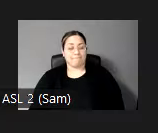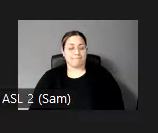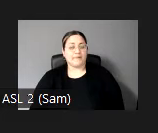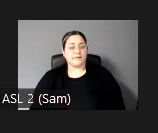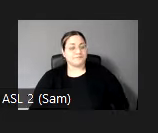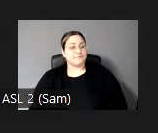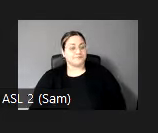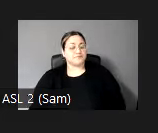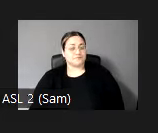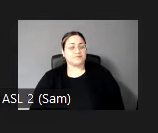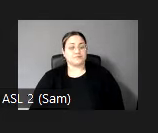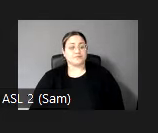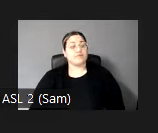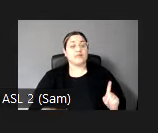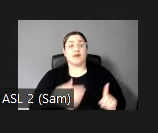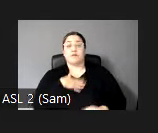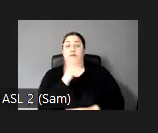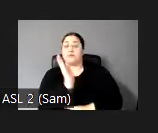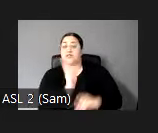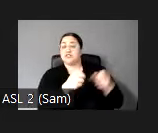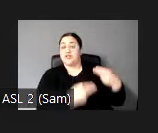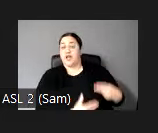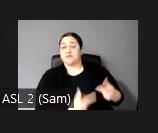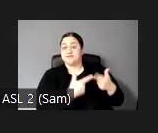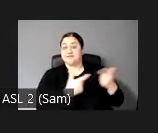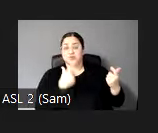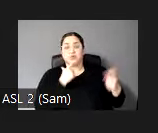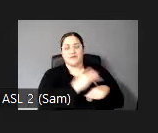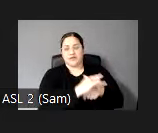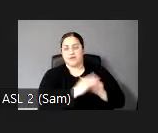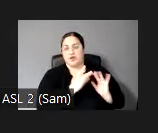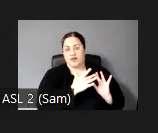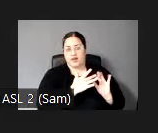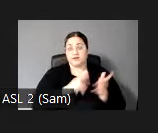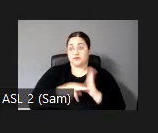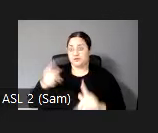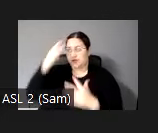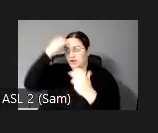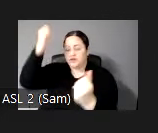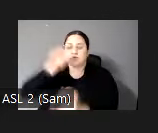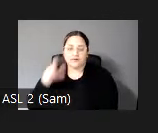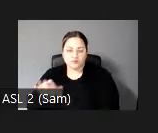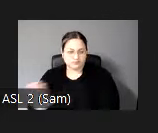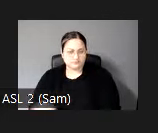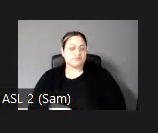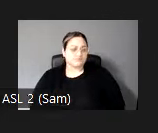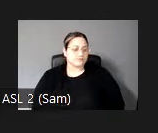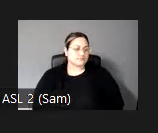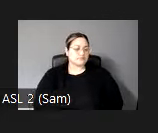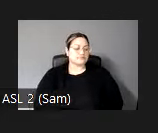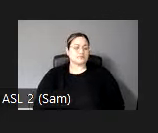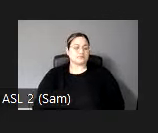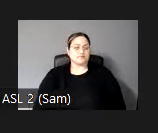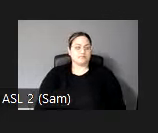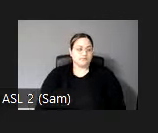or you wanted to remember a stat, all of that is available to you. So the Alzheimer Society of Ontario, as well